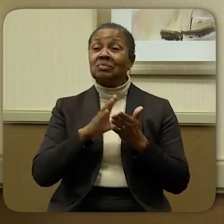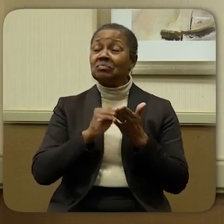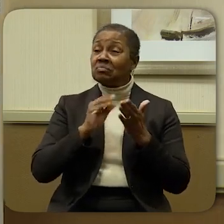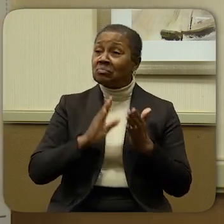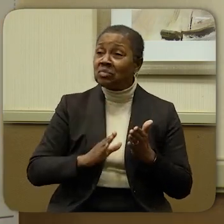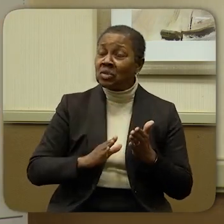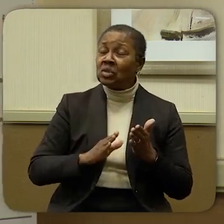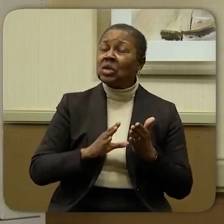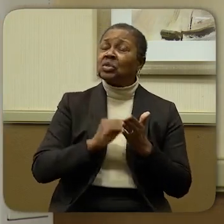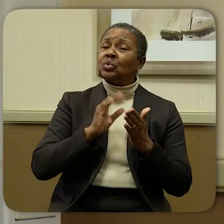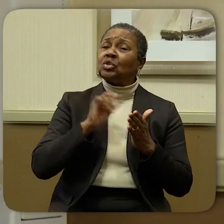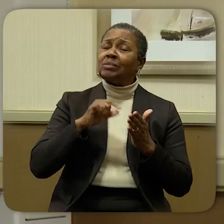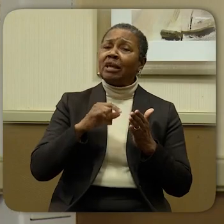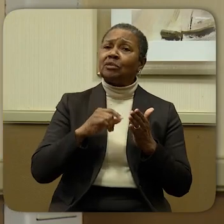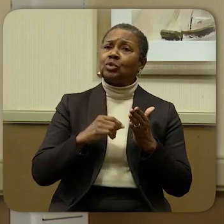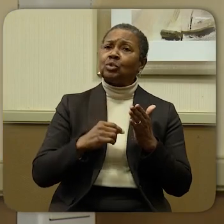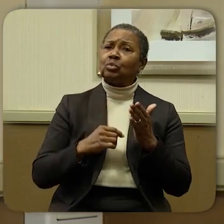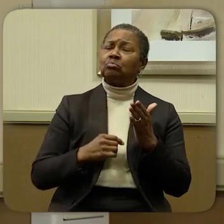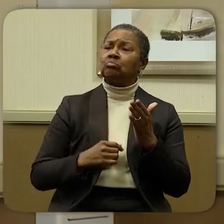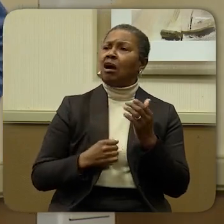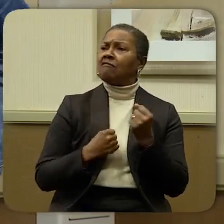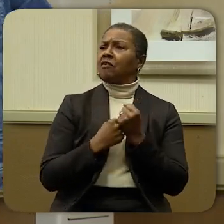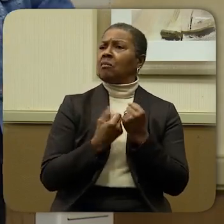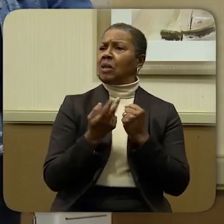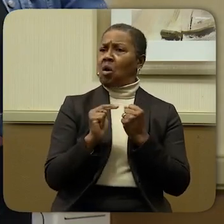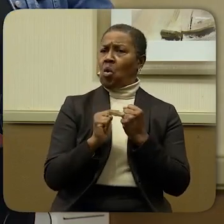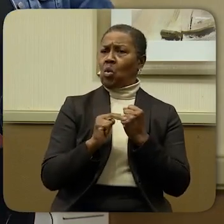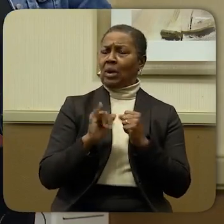their identities. But I think there are certain questions around like